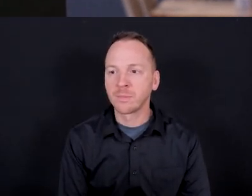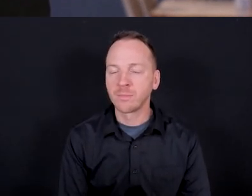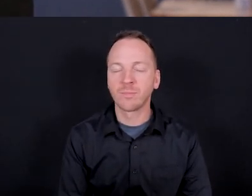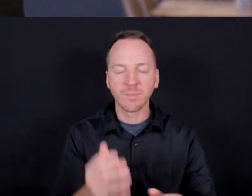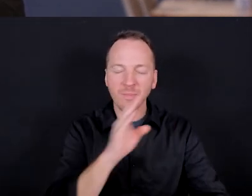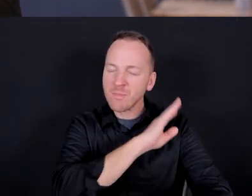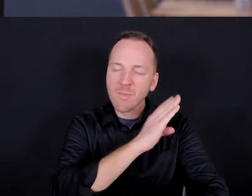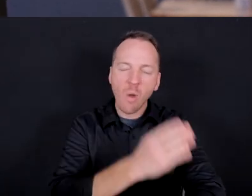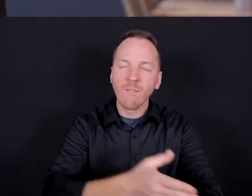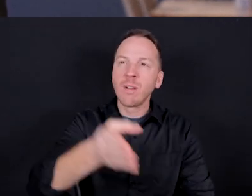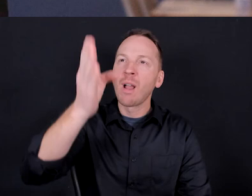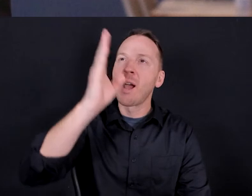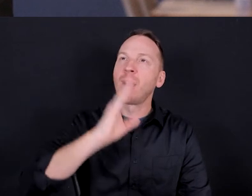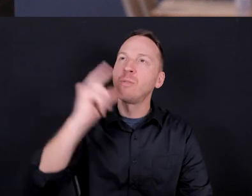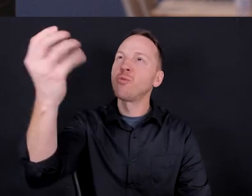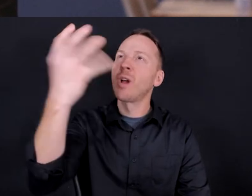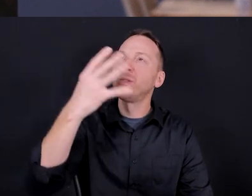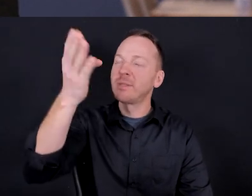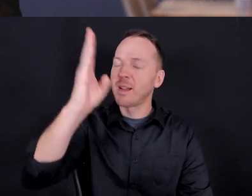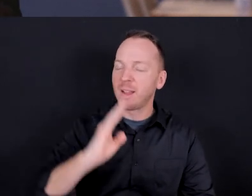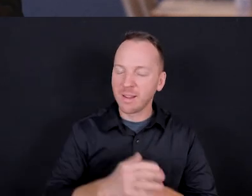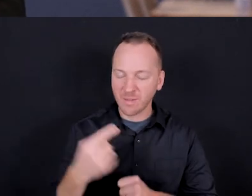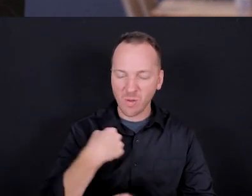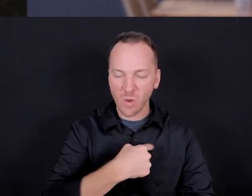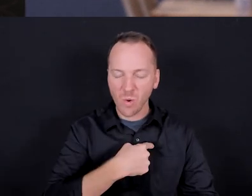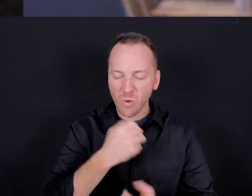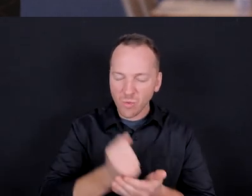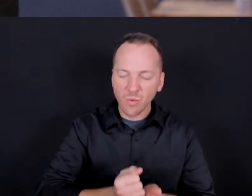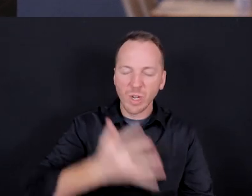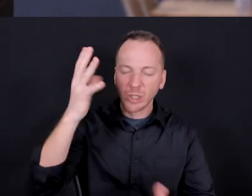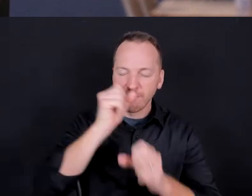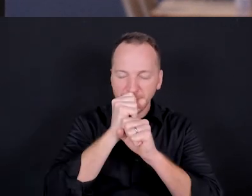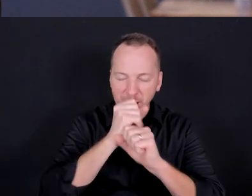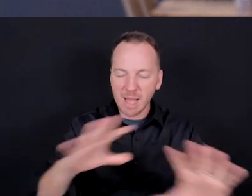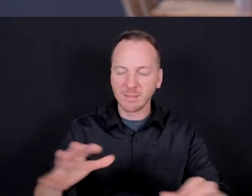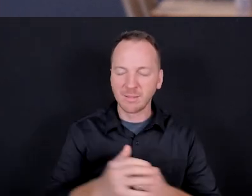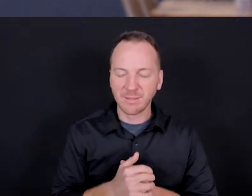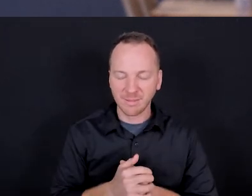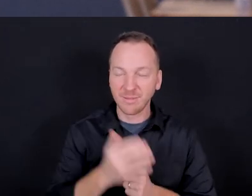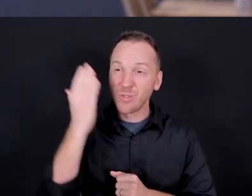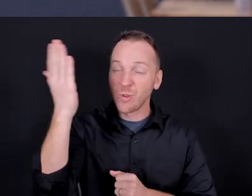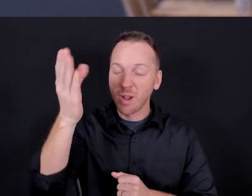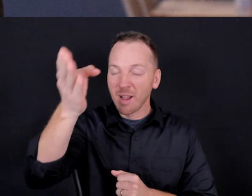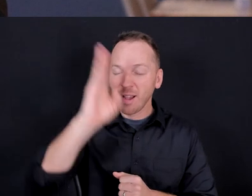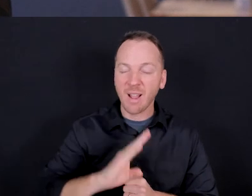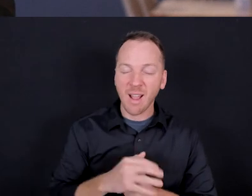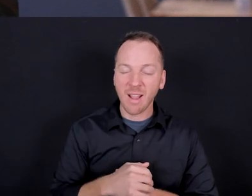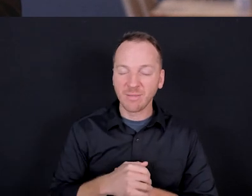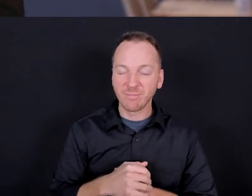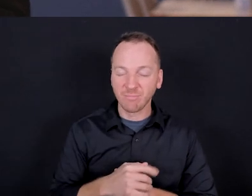Almighty and most gracious God, we are so richly blessed. You are a God who has not